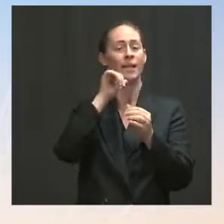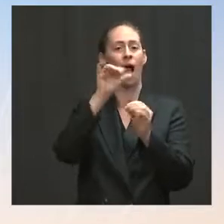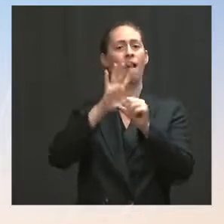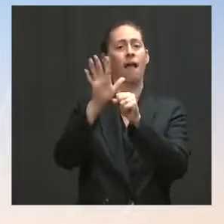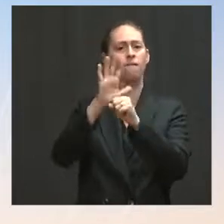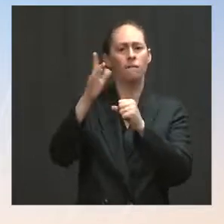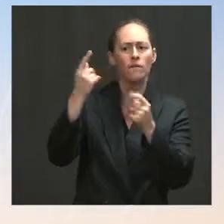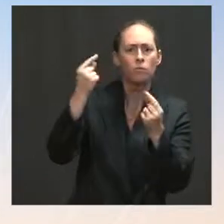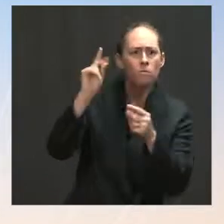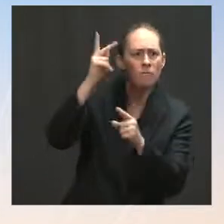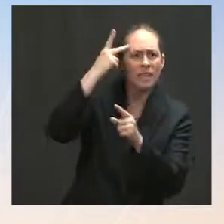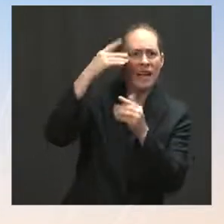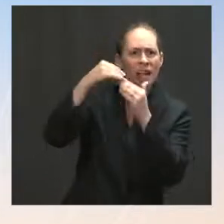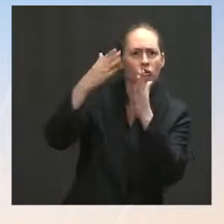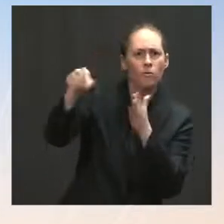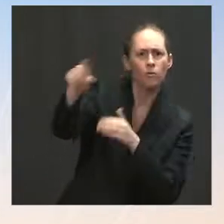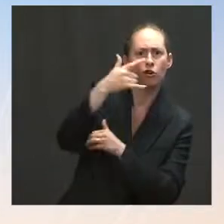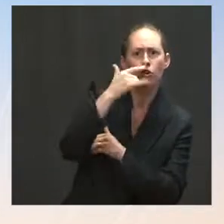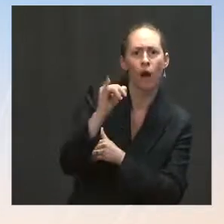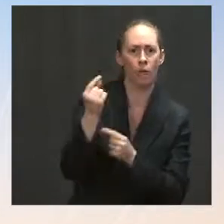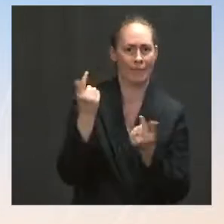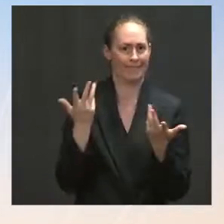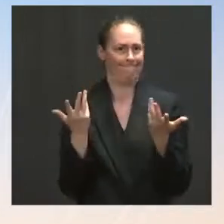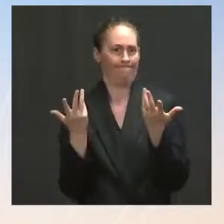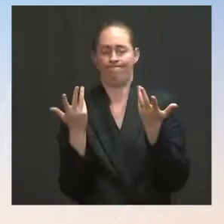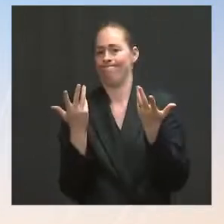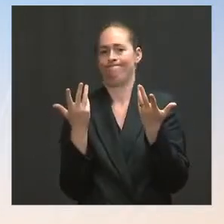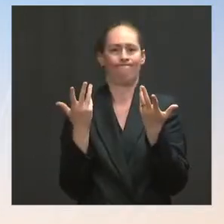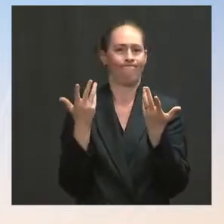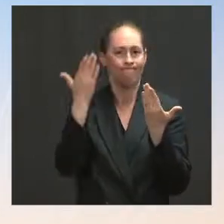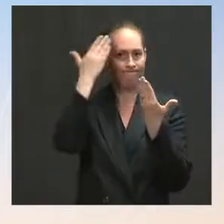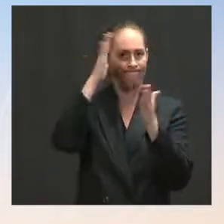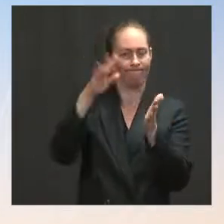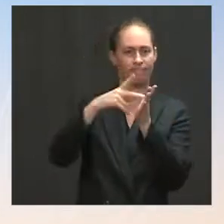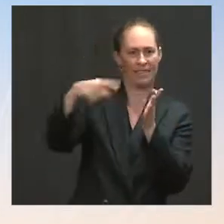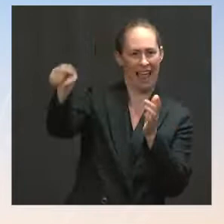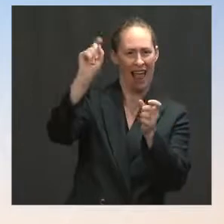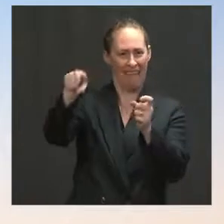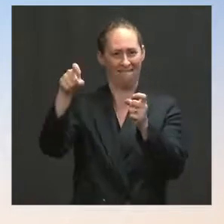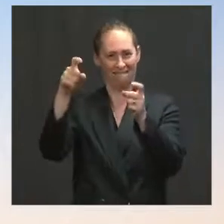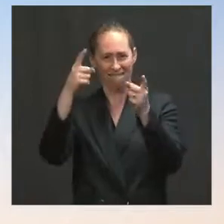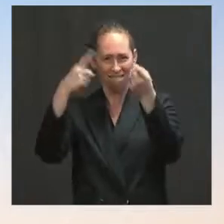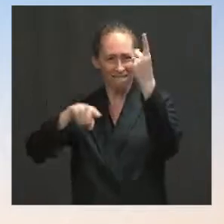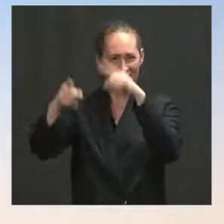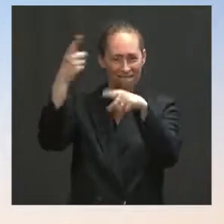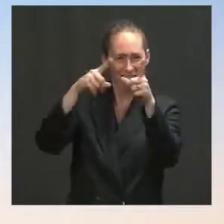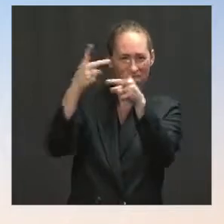the different governing leaders of Haiti, need to work together to determine a united path forward. And we